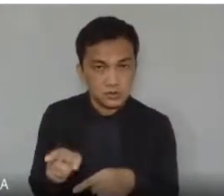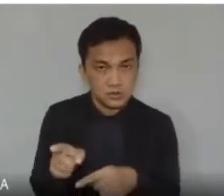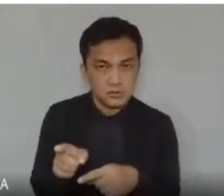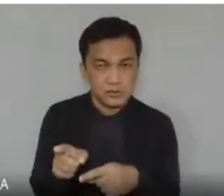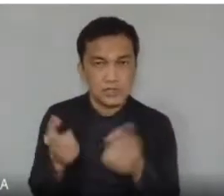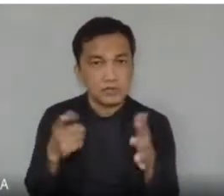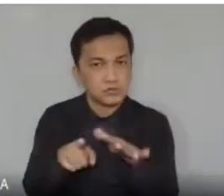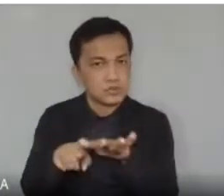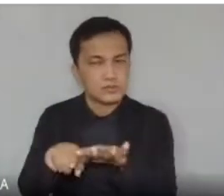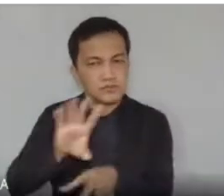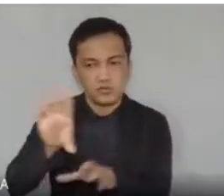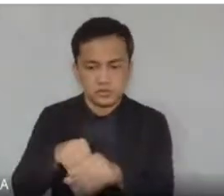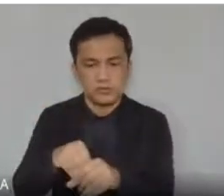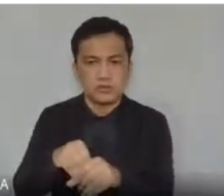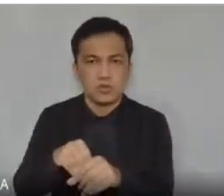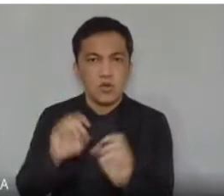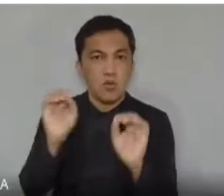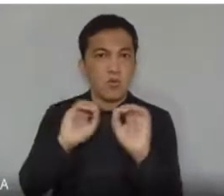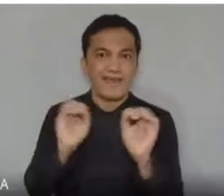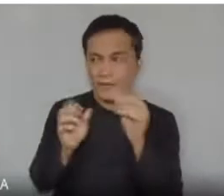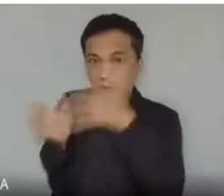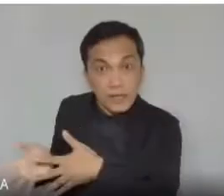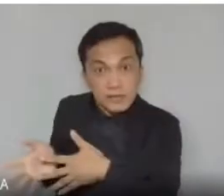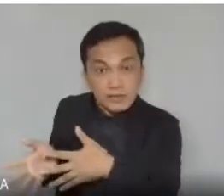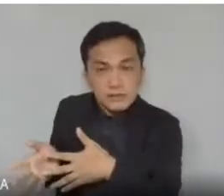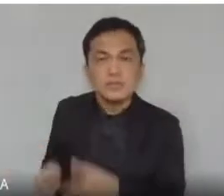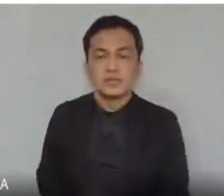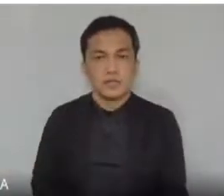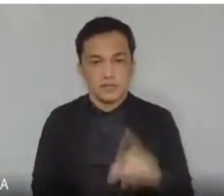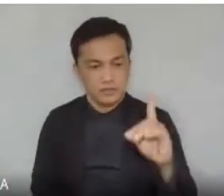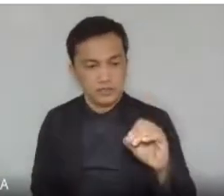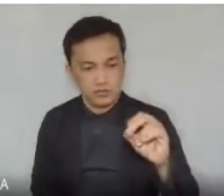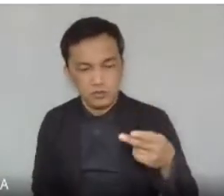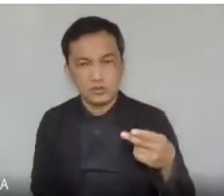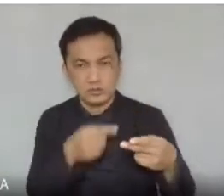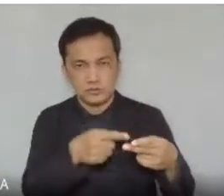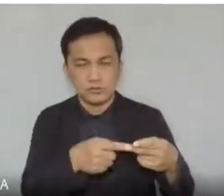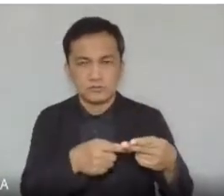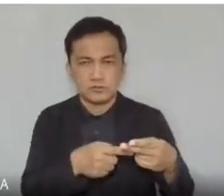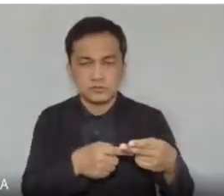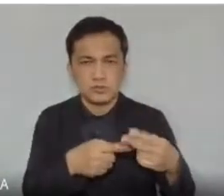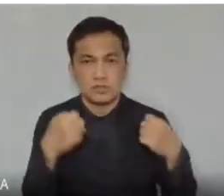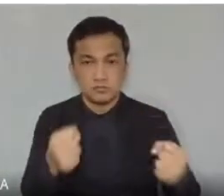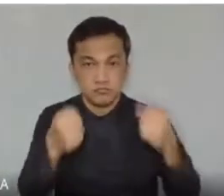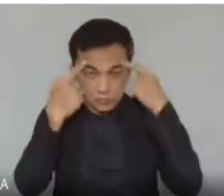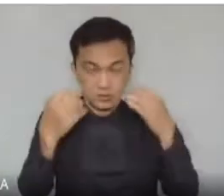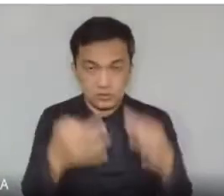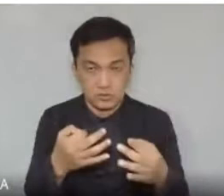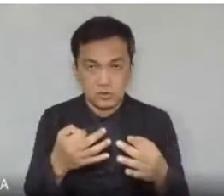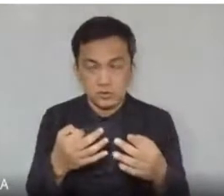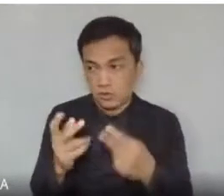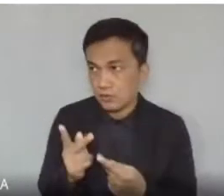are actually sent or provided to us, one of the first things we look at is if